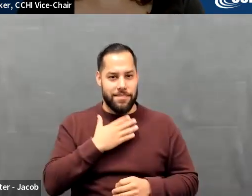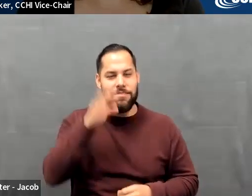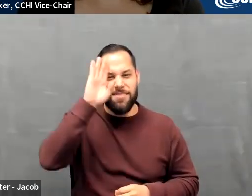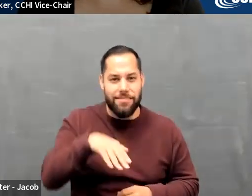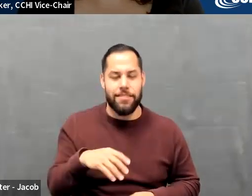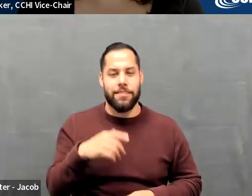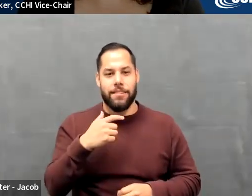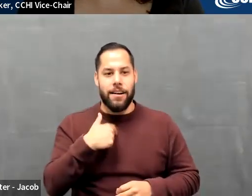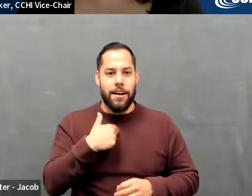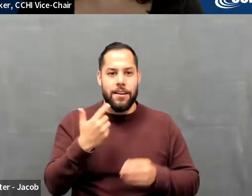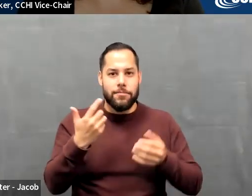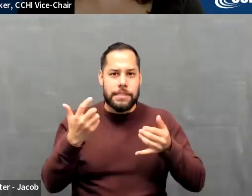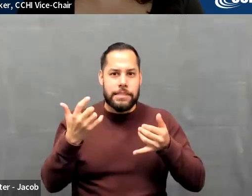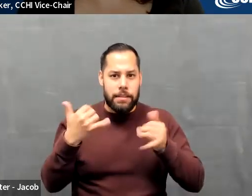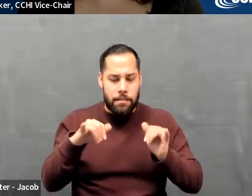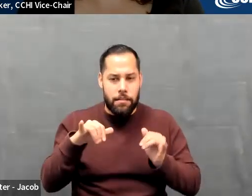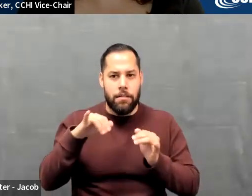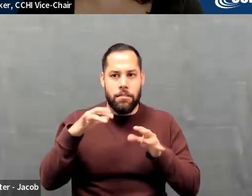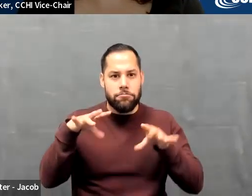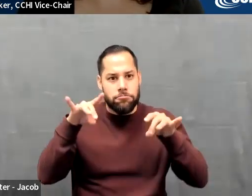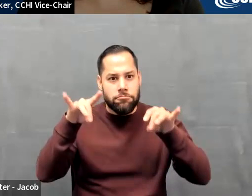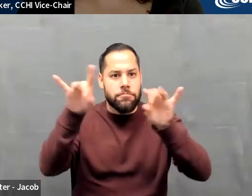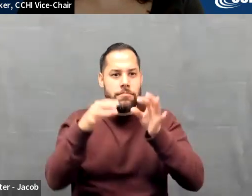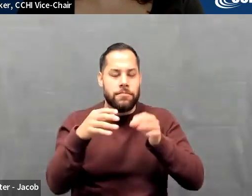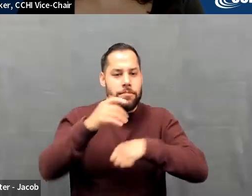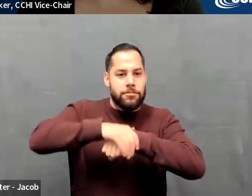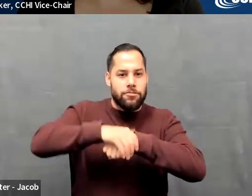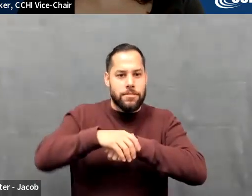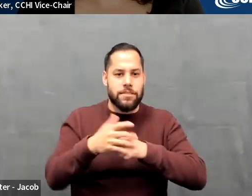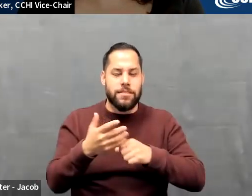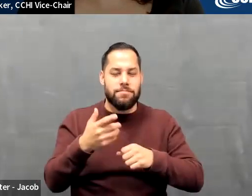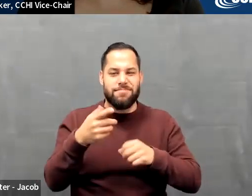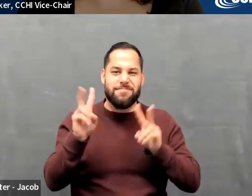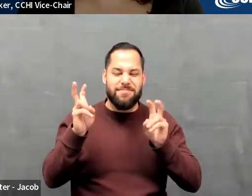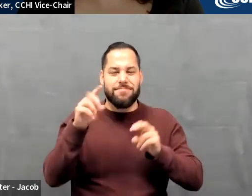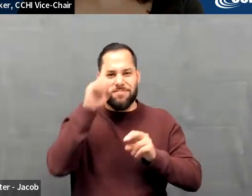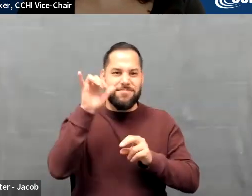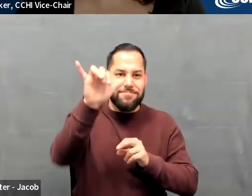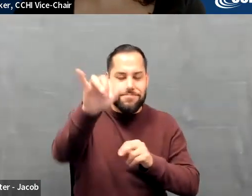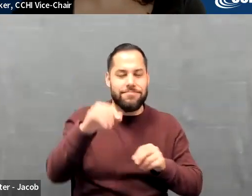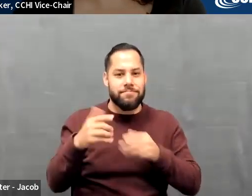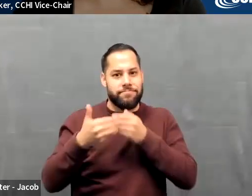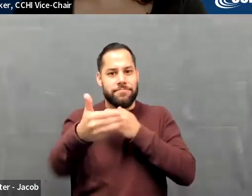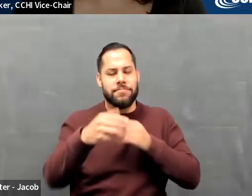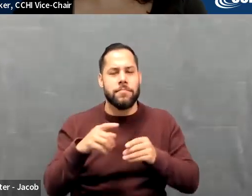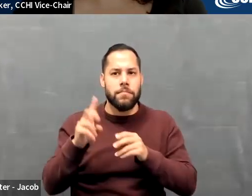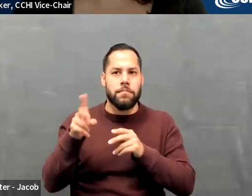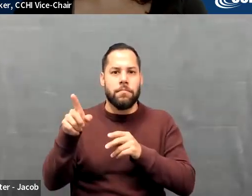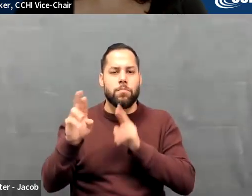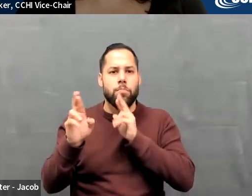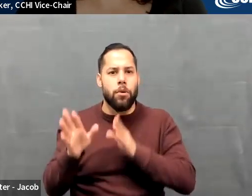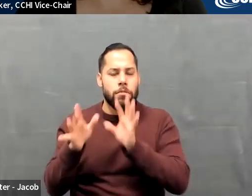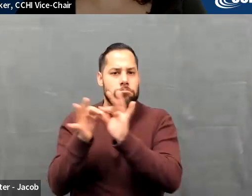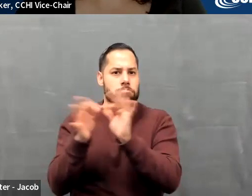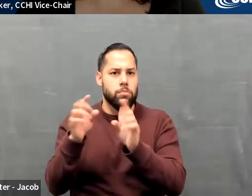am still learning English. I will be learning English forever. So, you know, they say words that I don't know. So